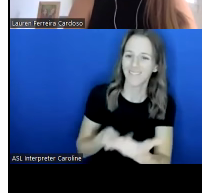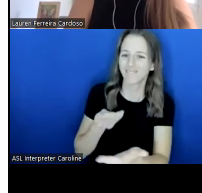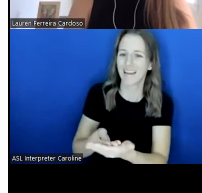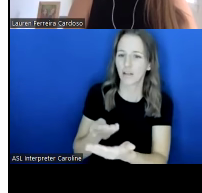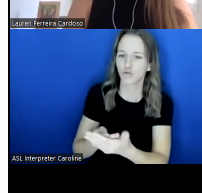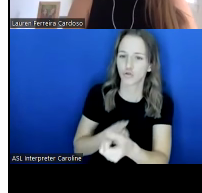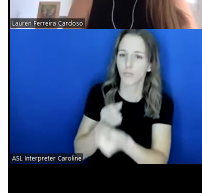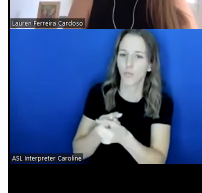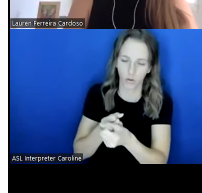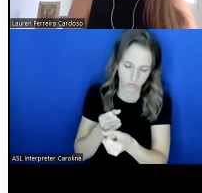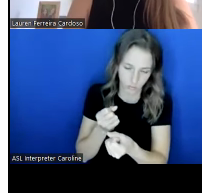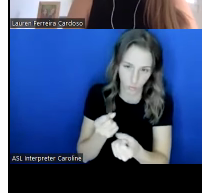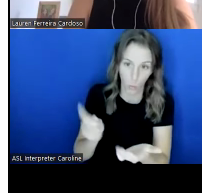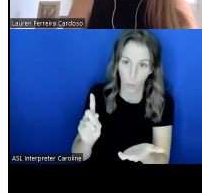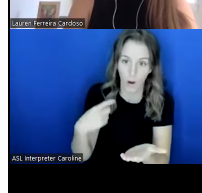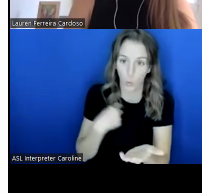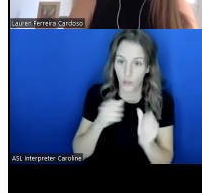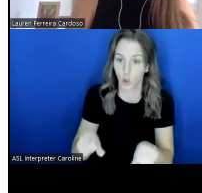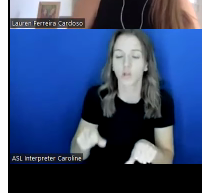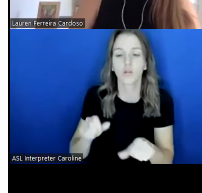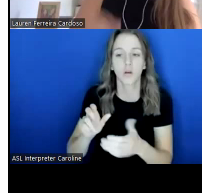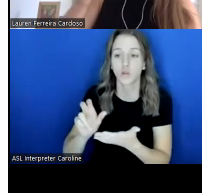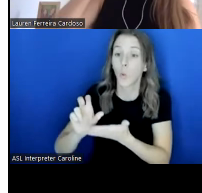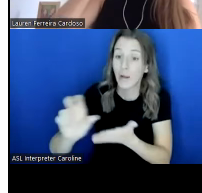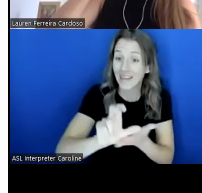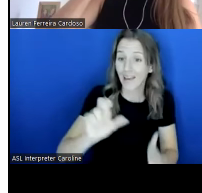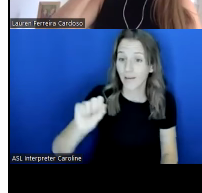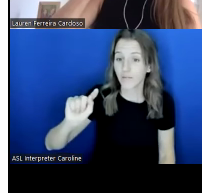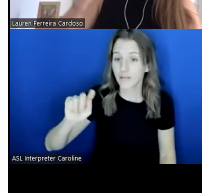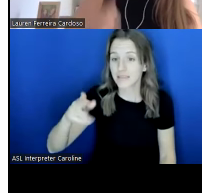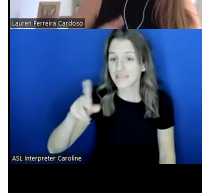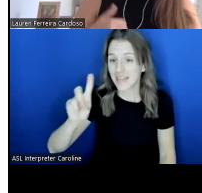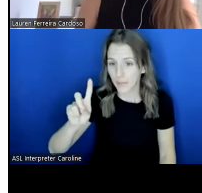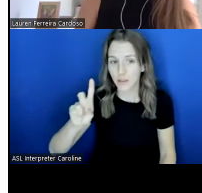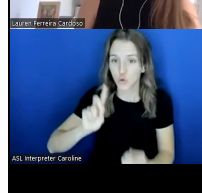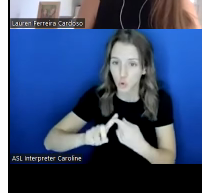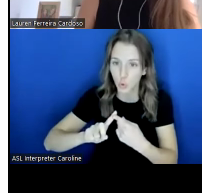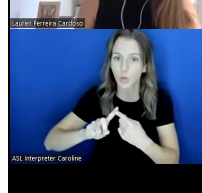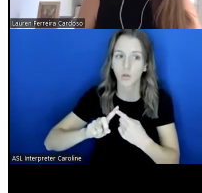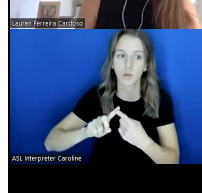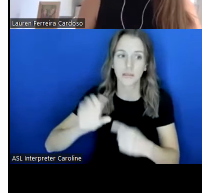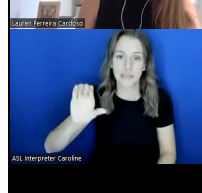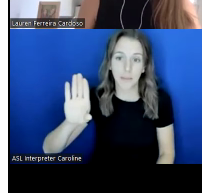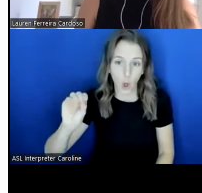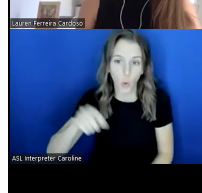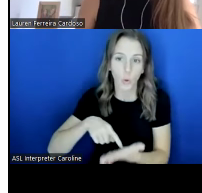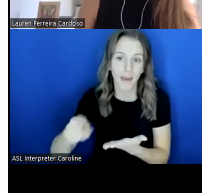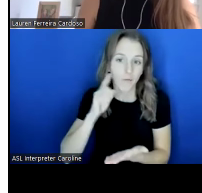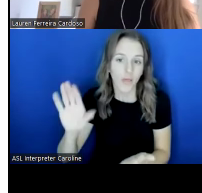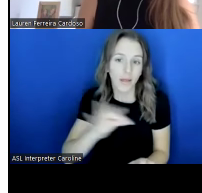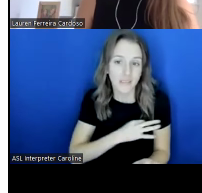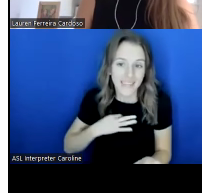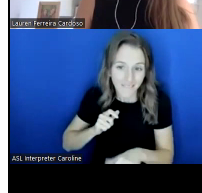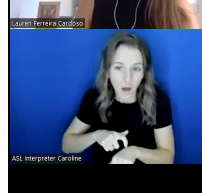possible. So we gave stipends to community-based organizations to either pay for staff time or to use as incentives